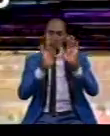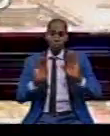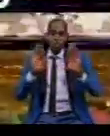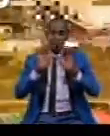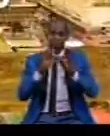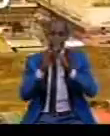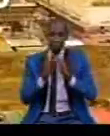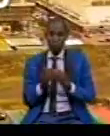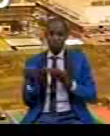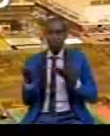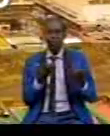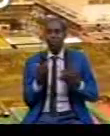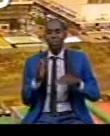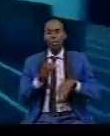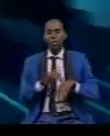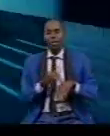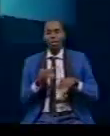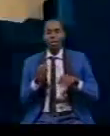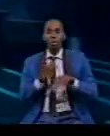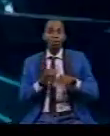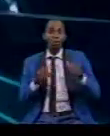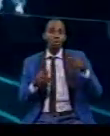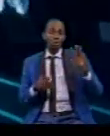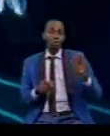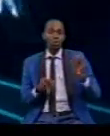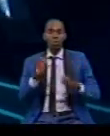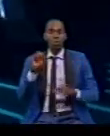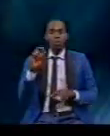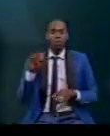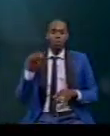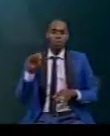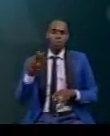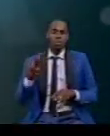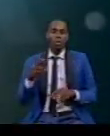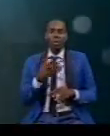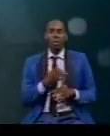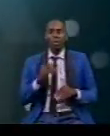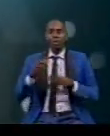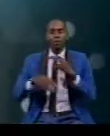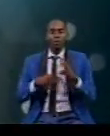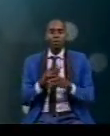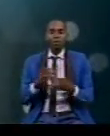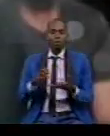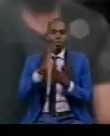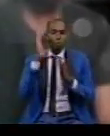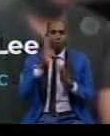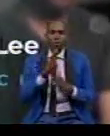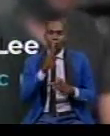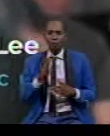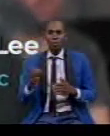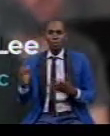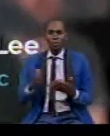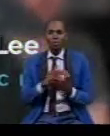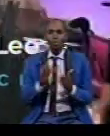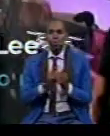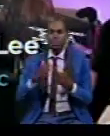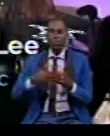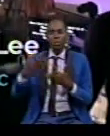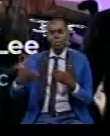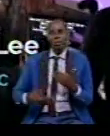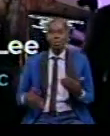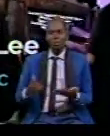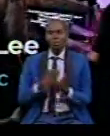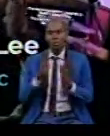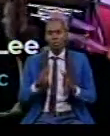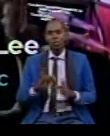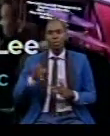chapter 9, verse 21. And he asked his father,